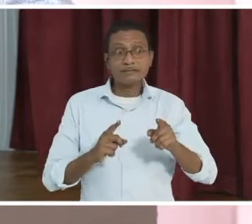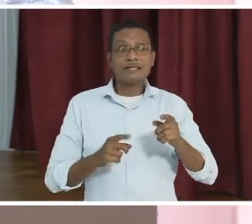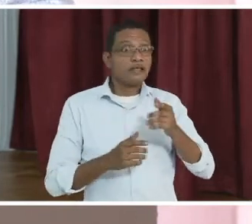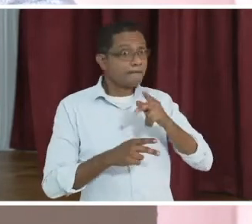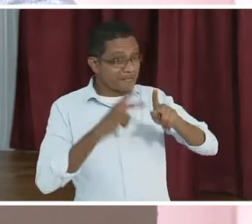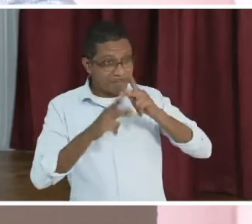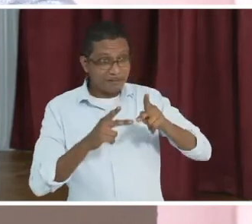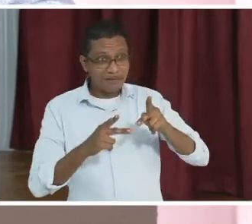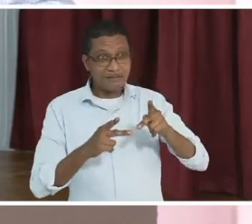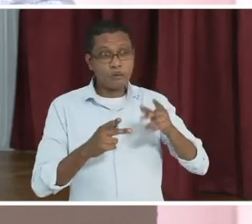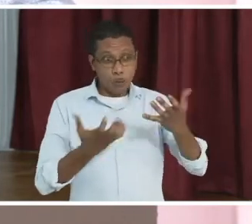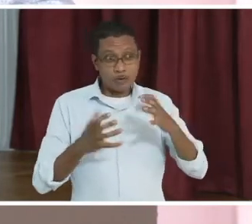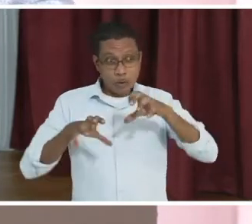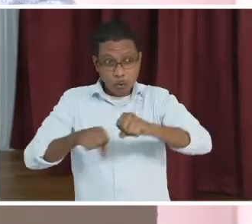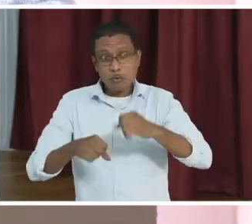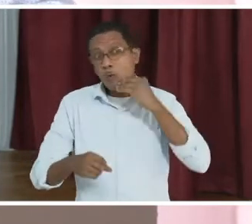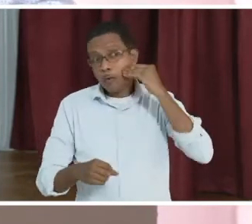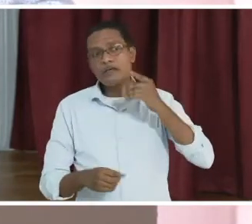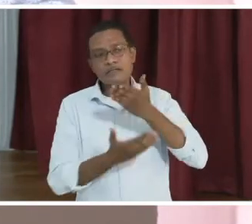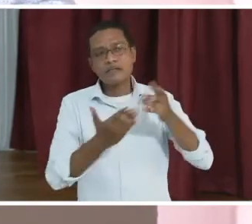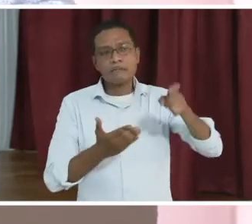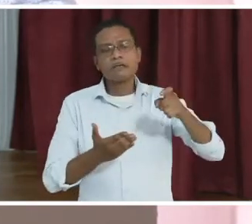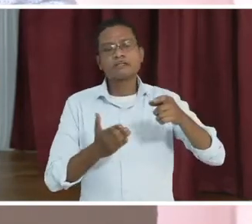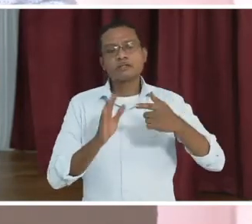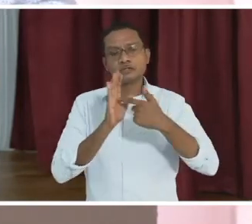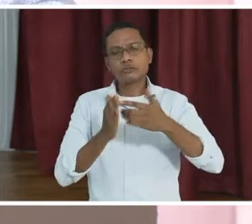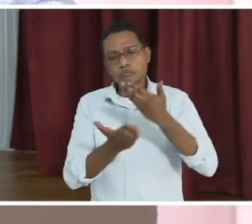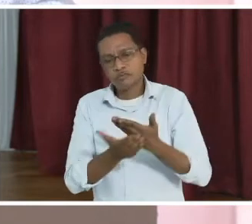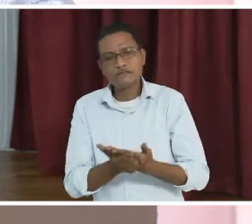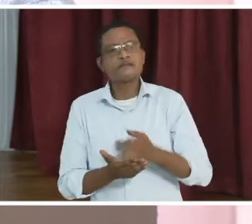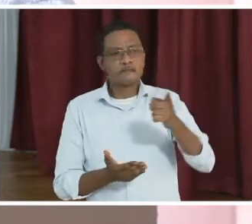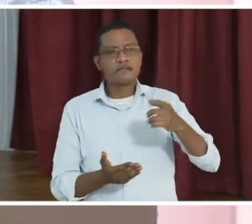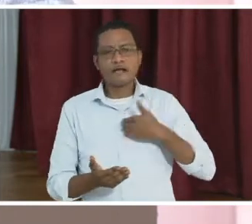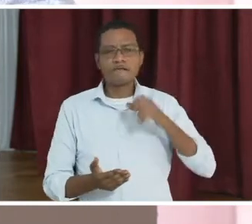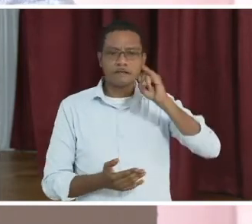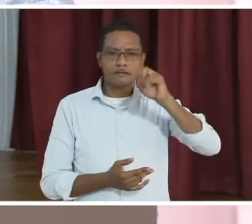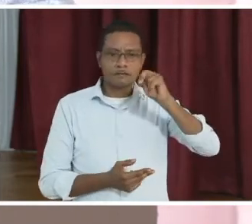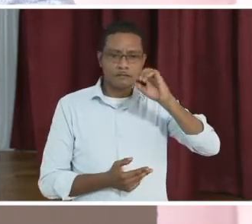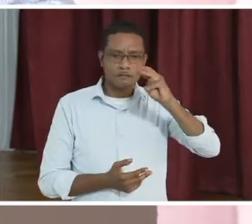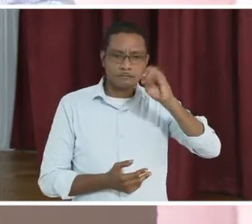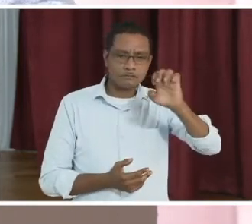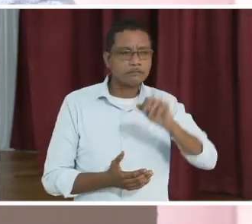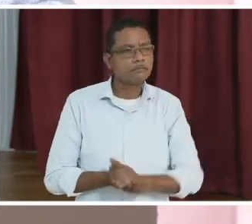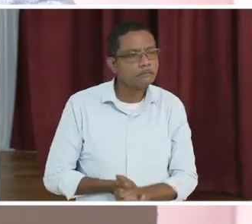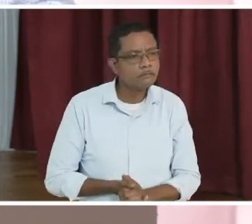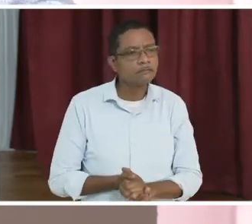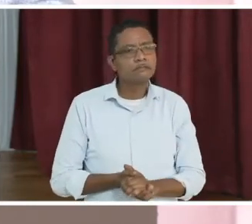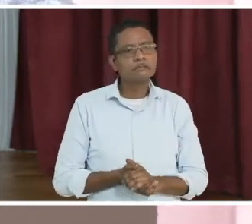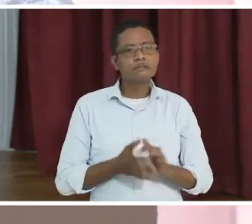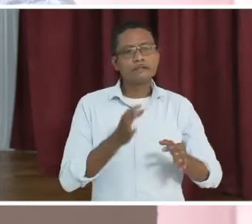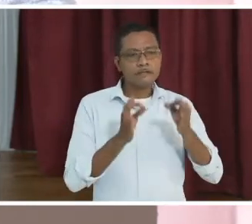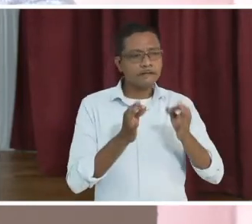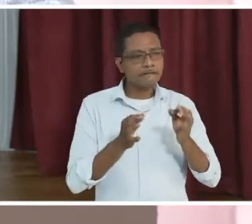at the self-employed person, whether you're a seamstress, whether you're a carpenter, whether you may be in the food and beverage